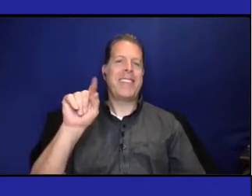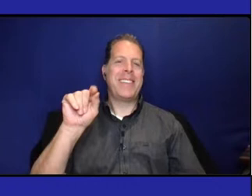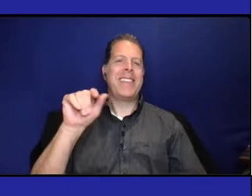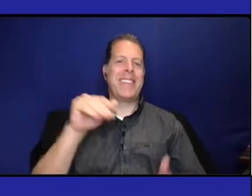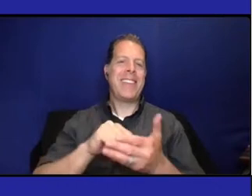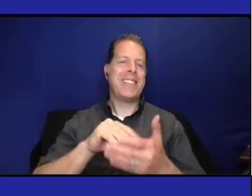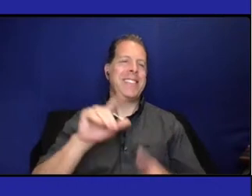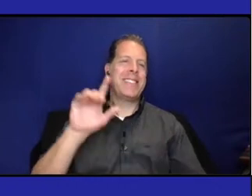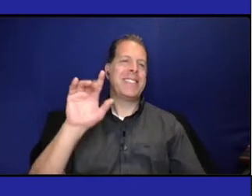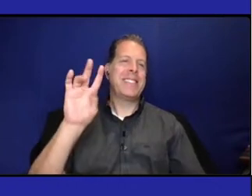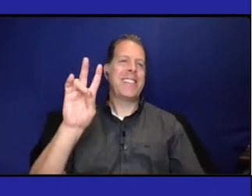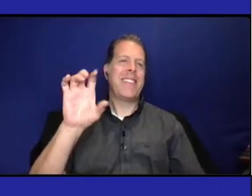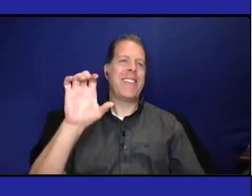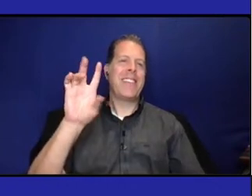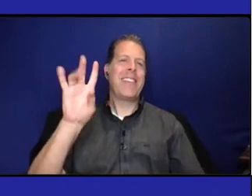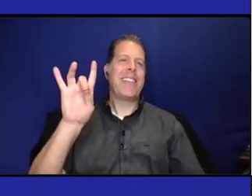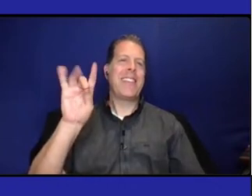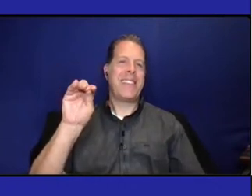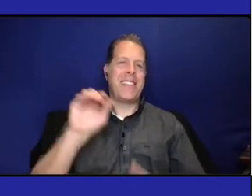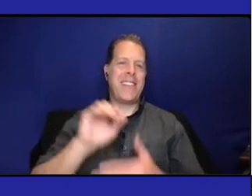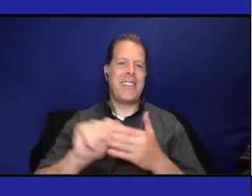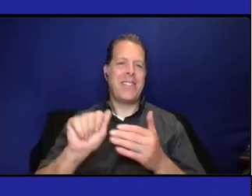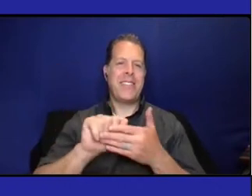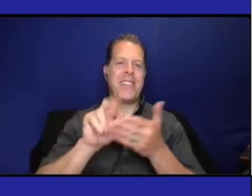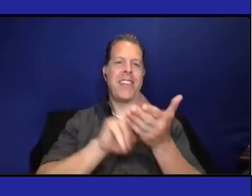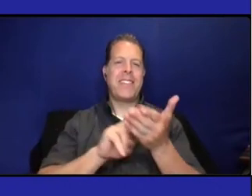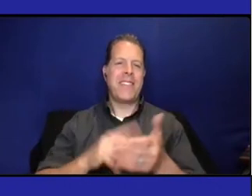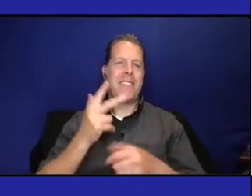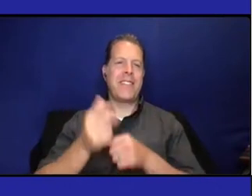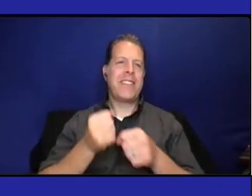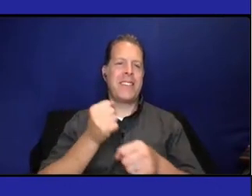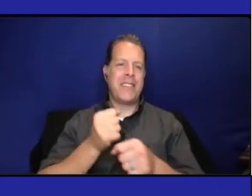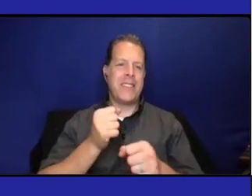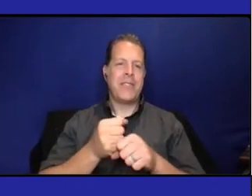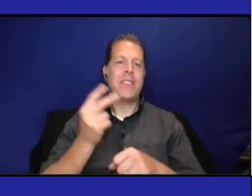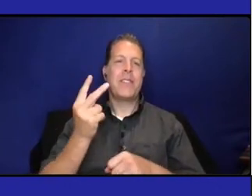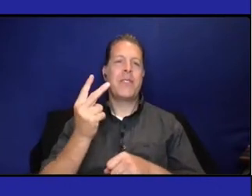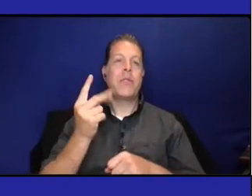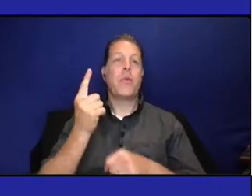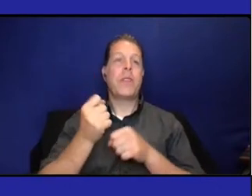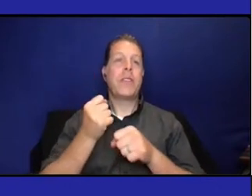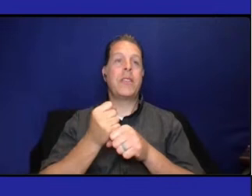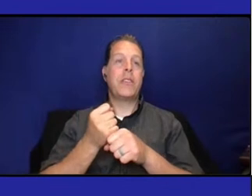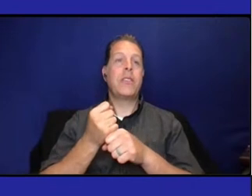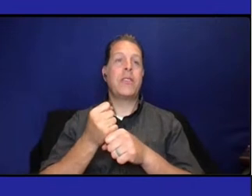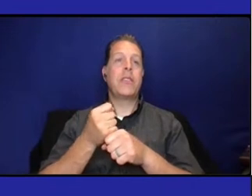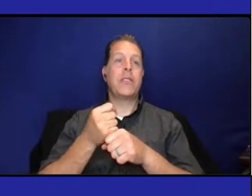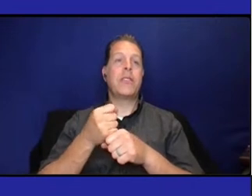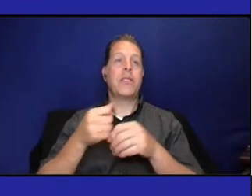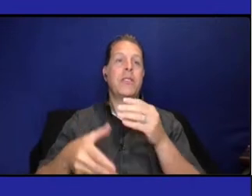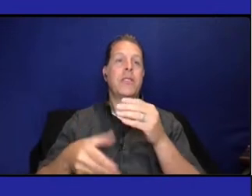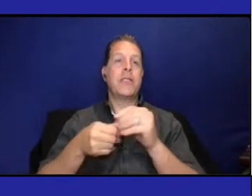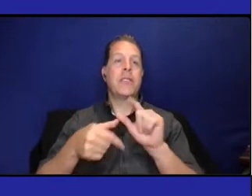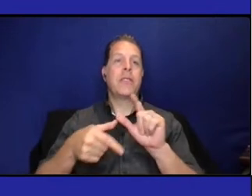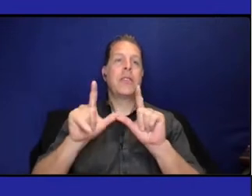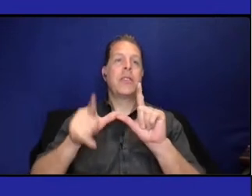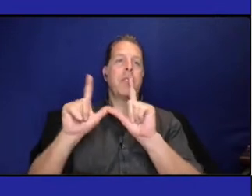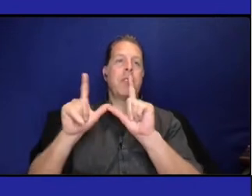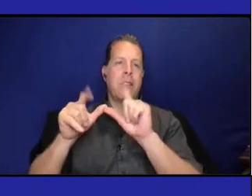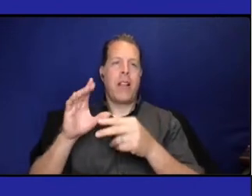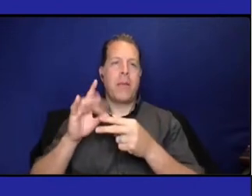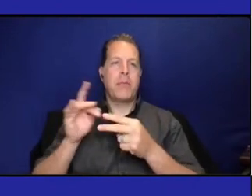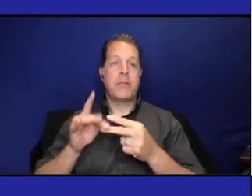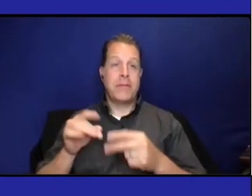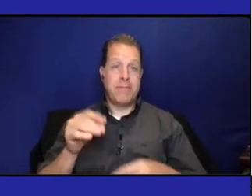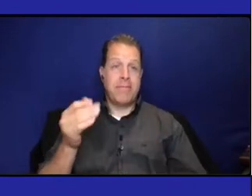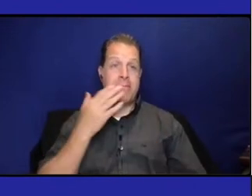$6,820,780 with a contract of 3 years with 2 1-year renewal options. Thank you. For the presentation, any questions from